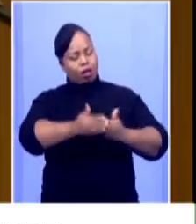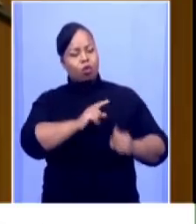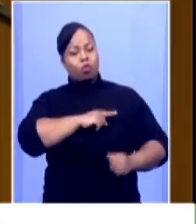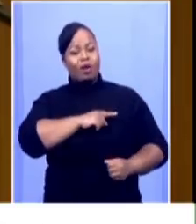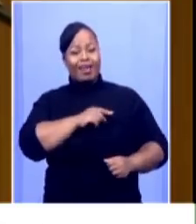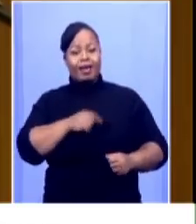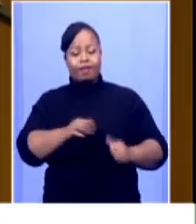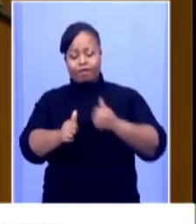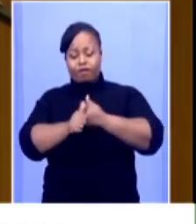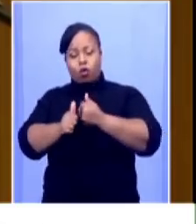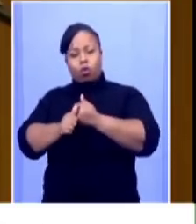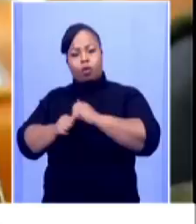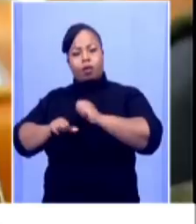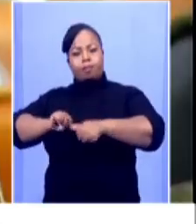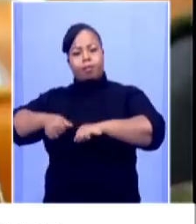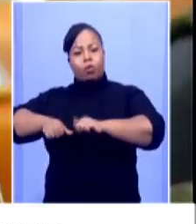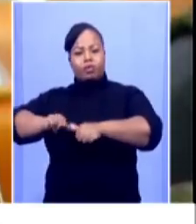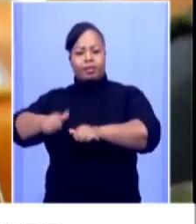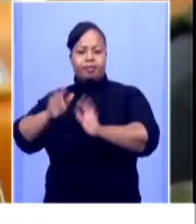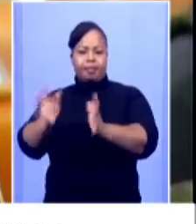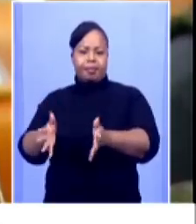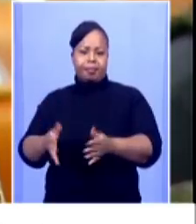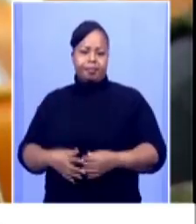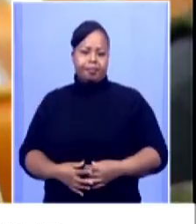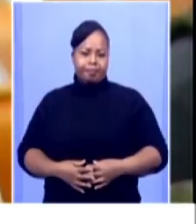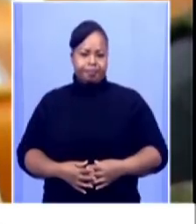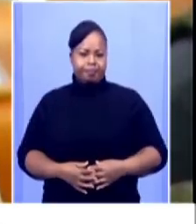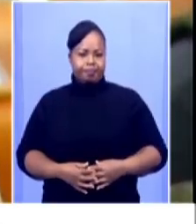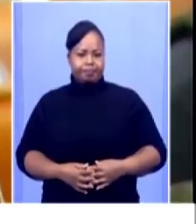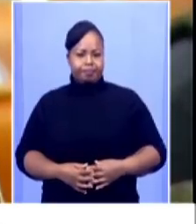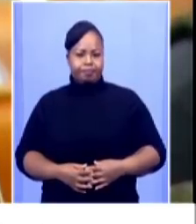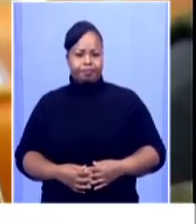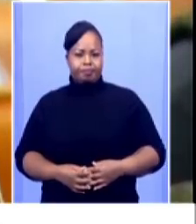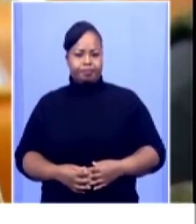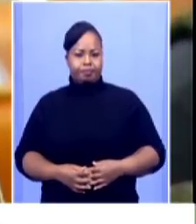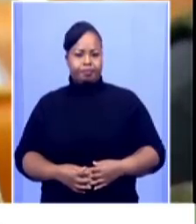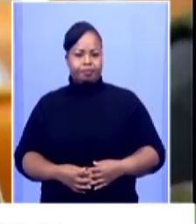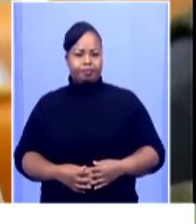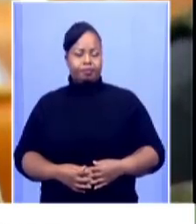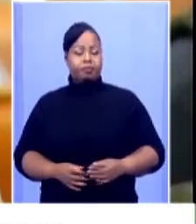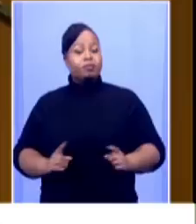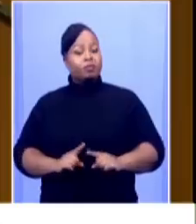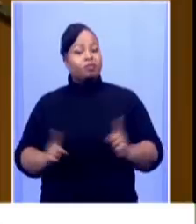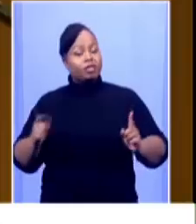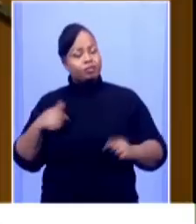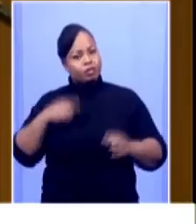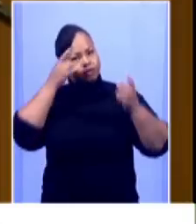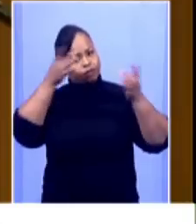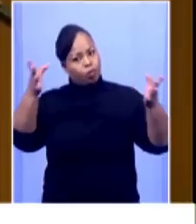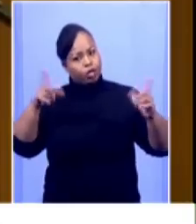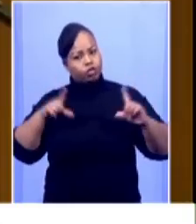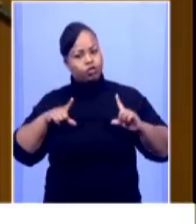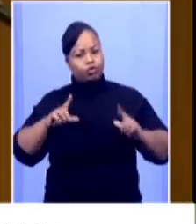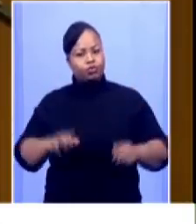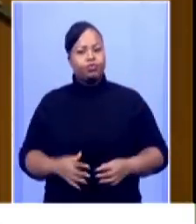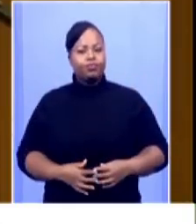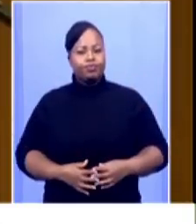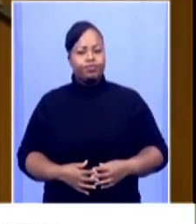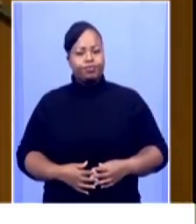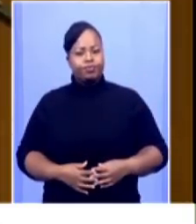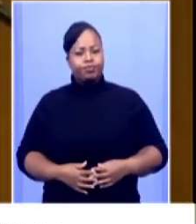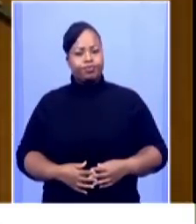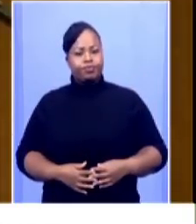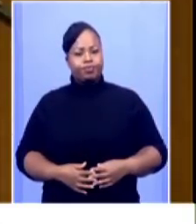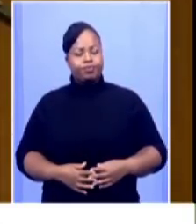procedural aspects of a pre-trial. But I do want it to be in the open.